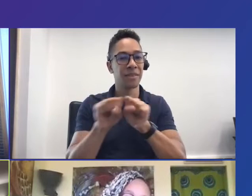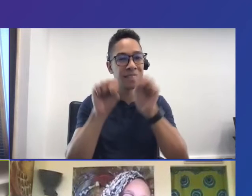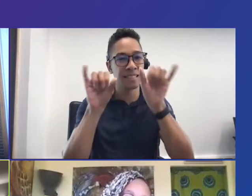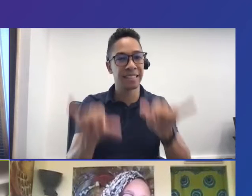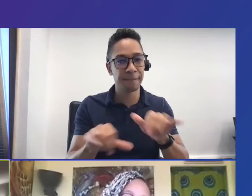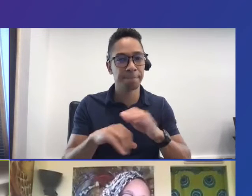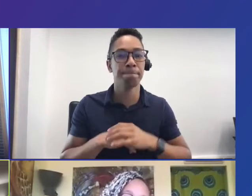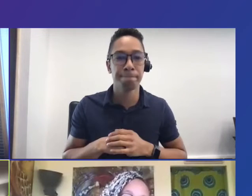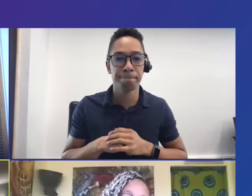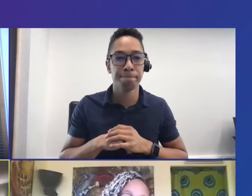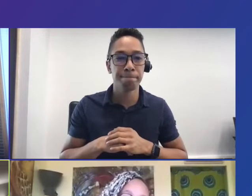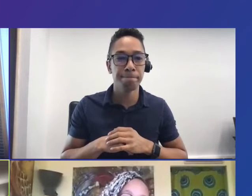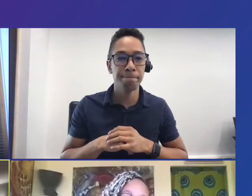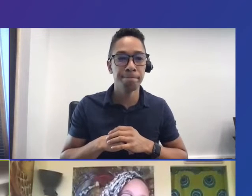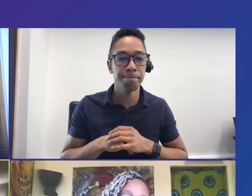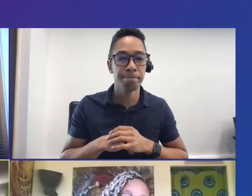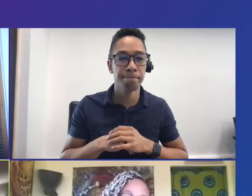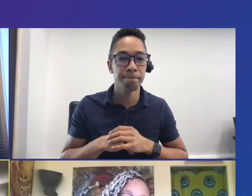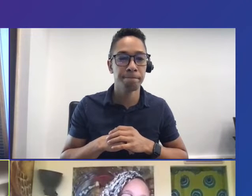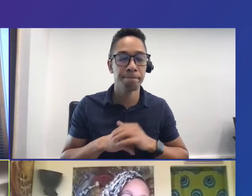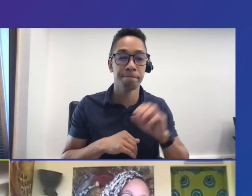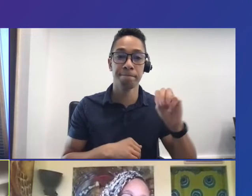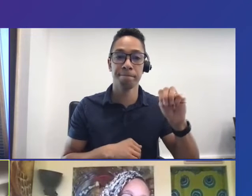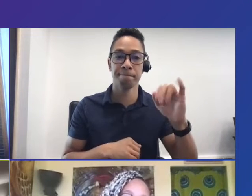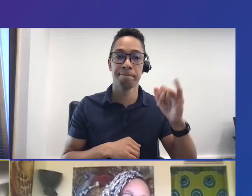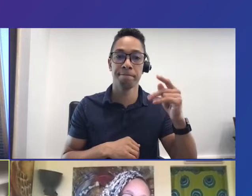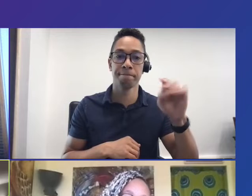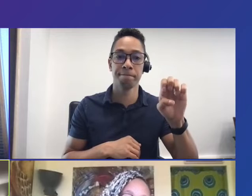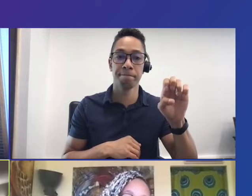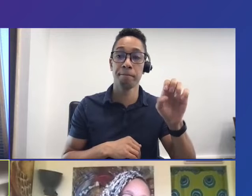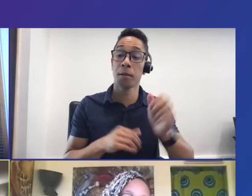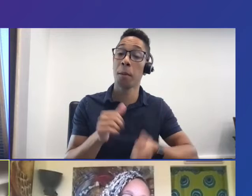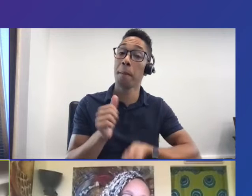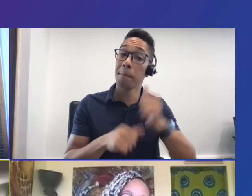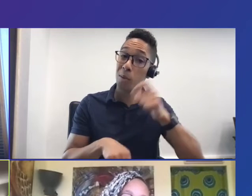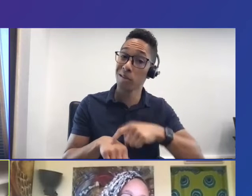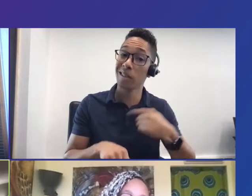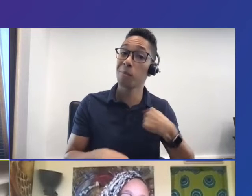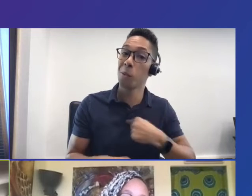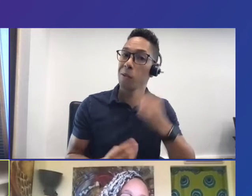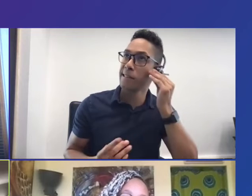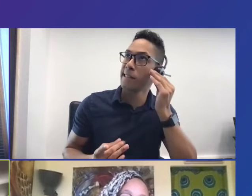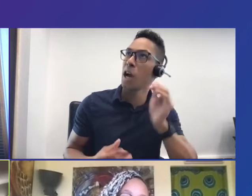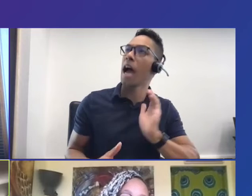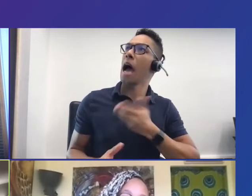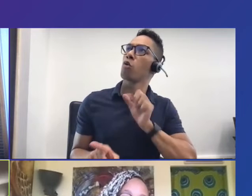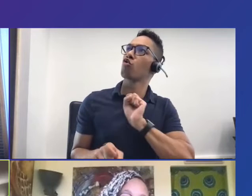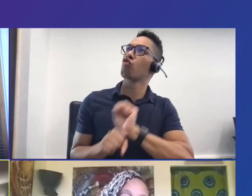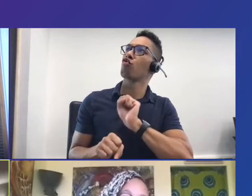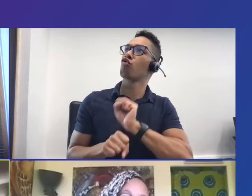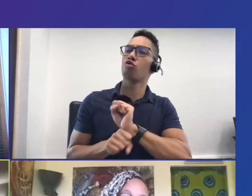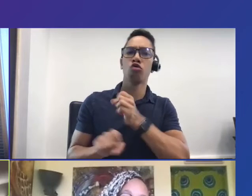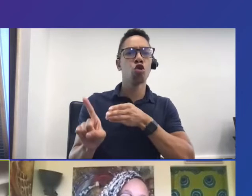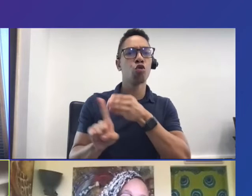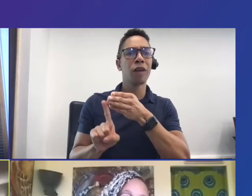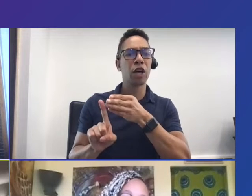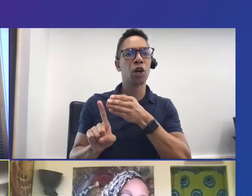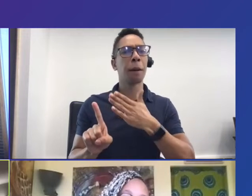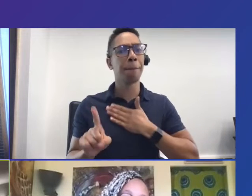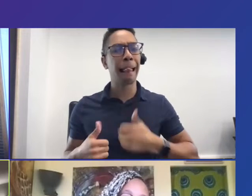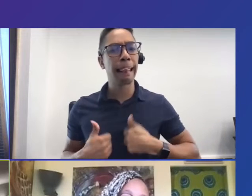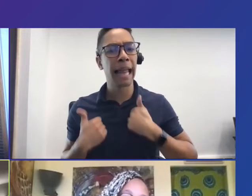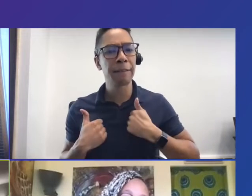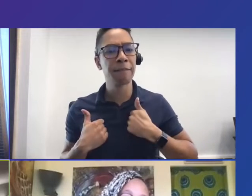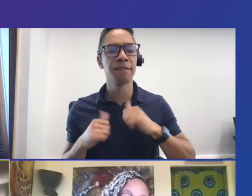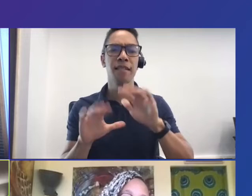I also too, it's like most of the time we're thinking about our careers as our life, and it's, all of it, you have